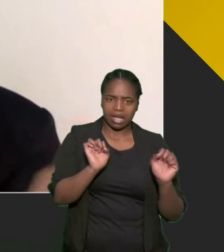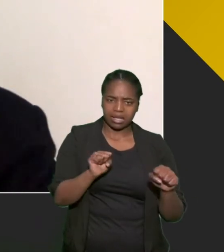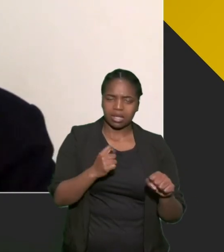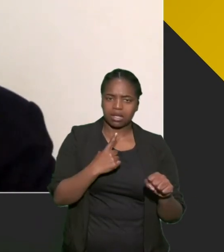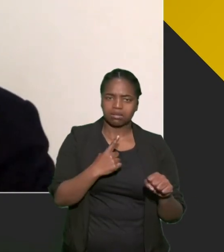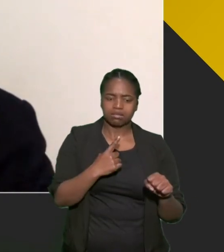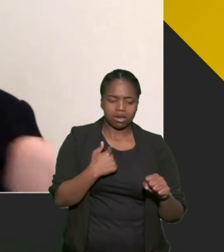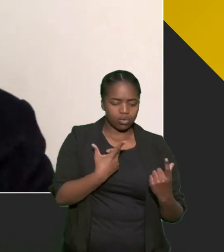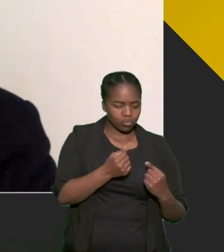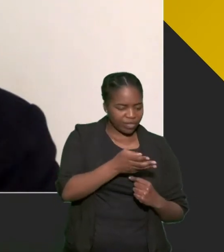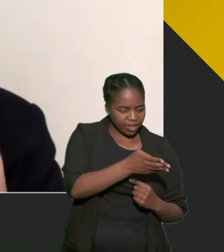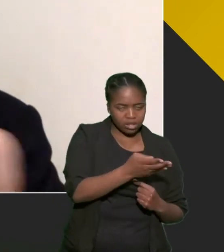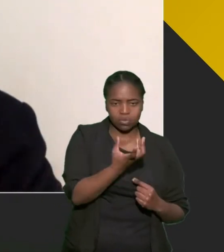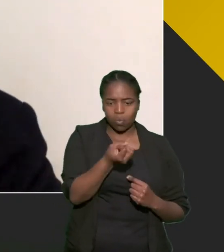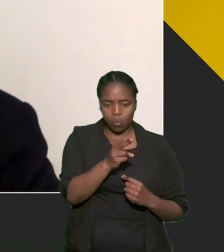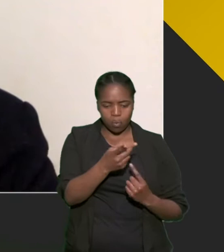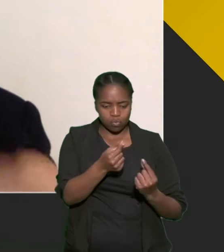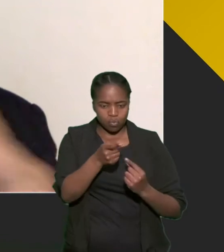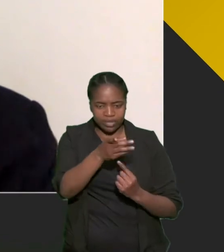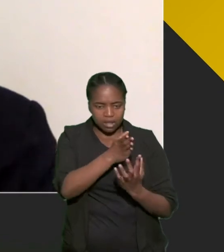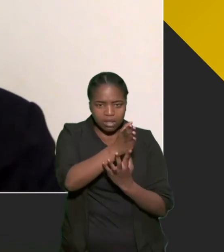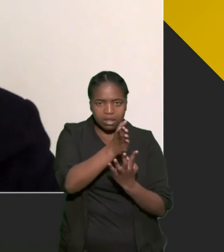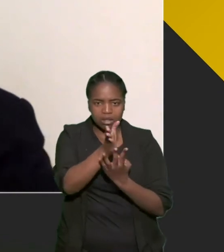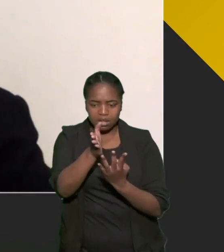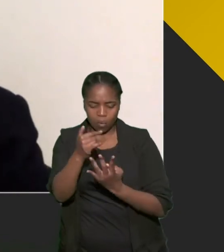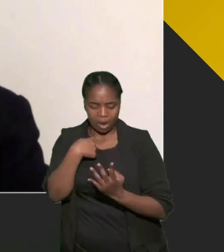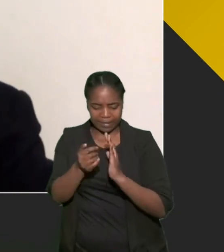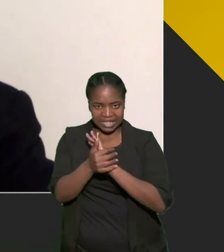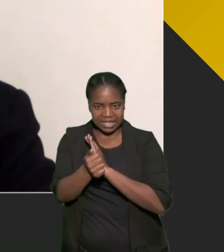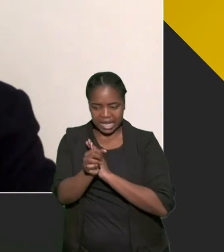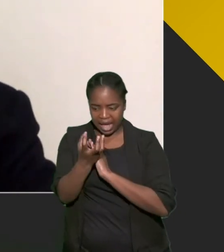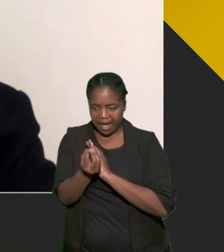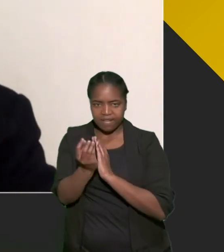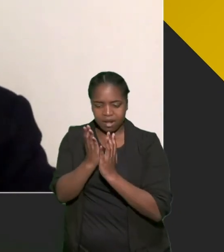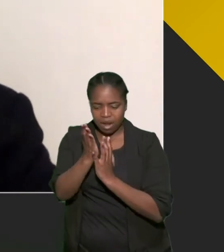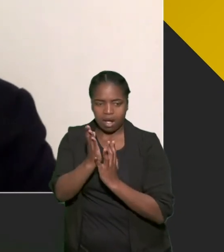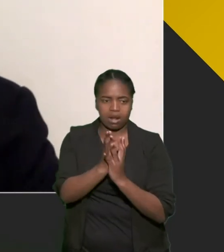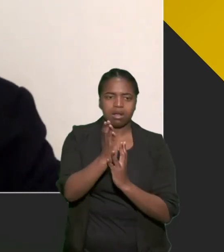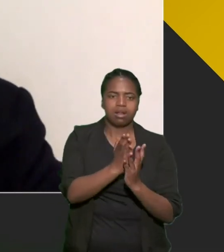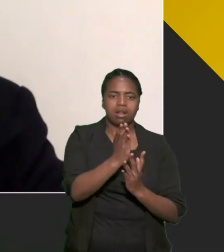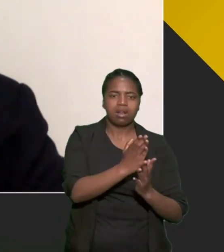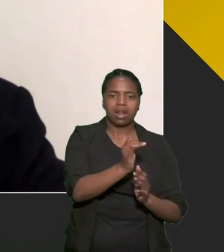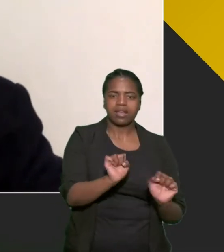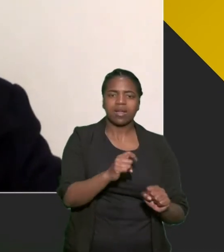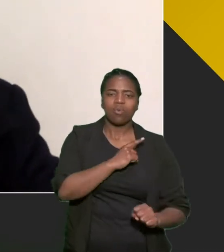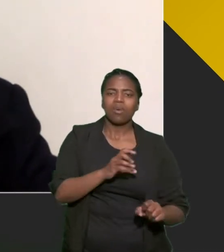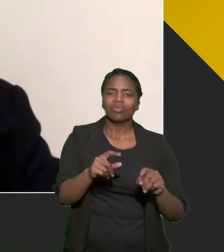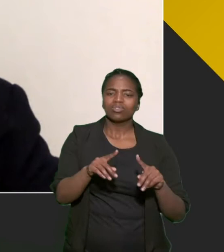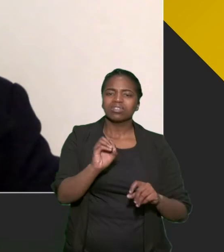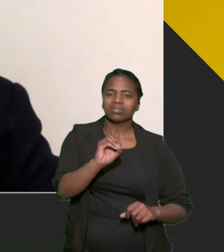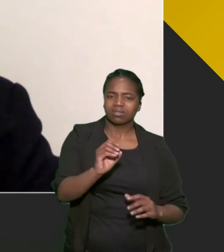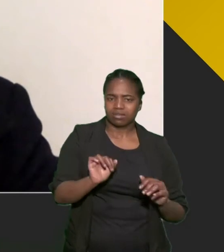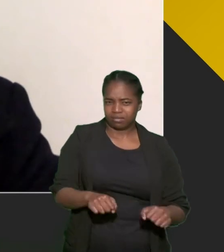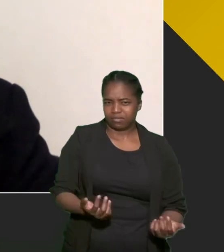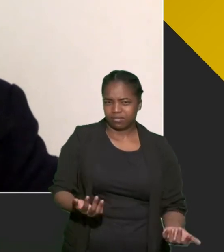venture into this particular community because that's my field of expertise. Okay. And I can venture into one, two, and three as well. And then now, government as well